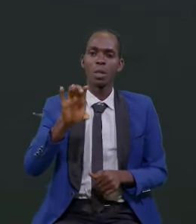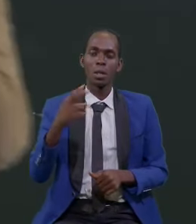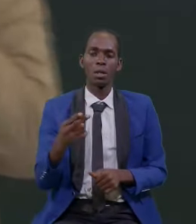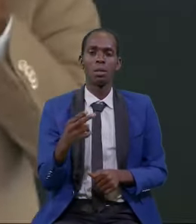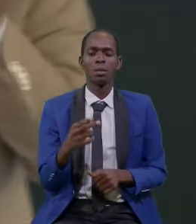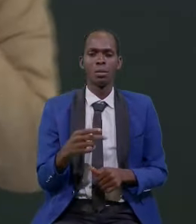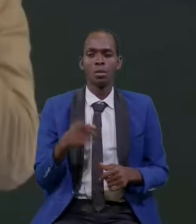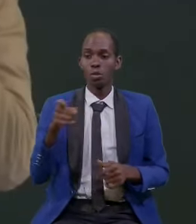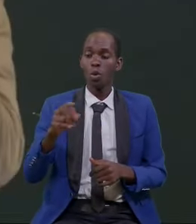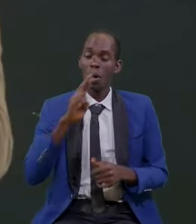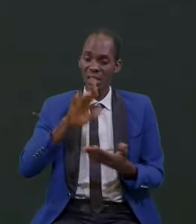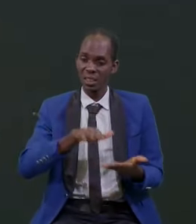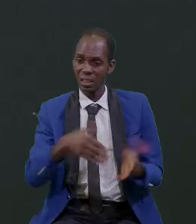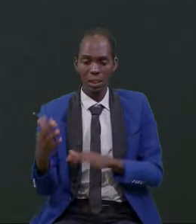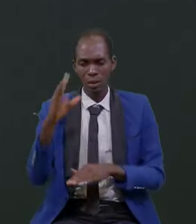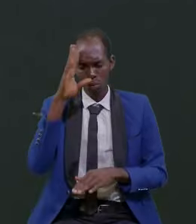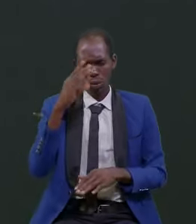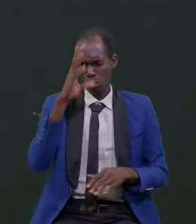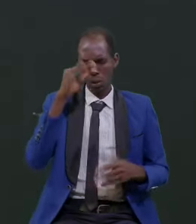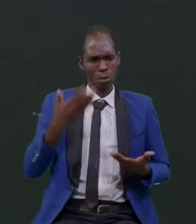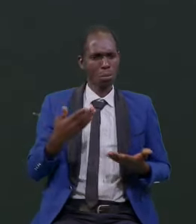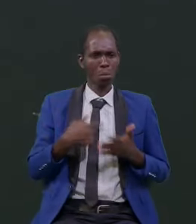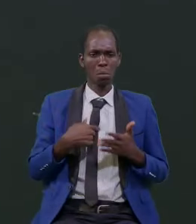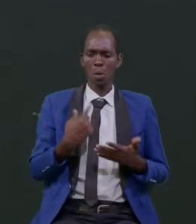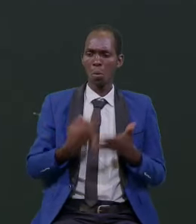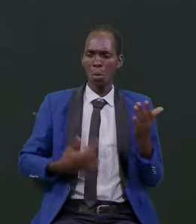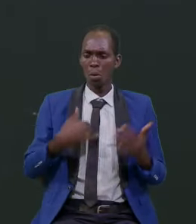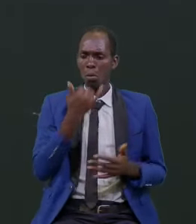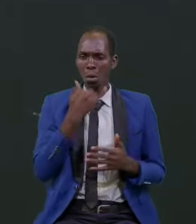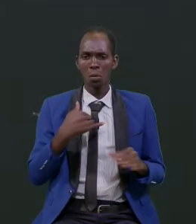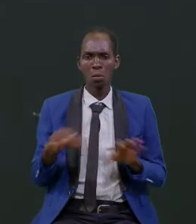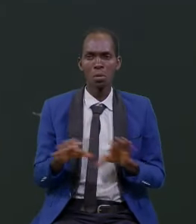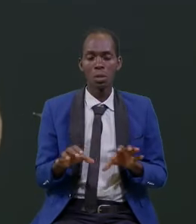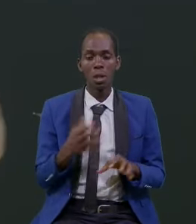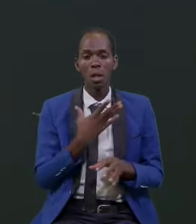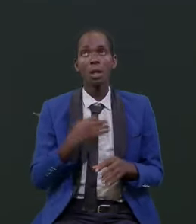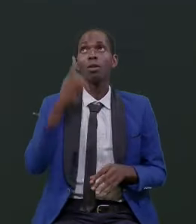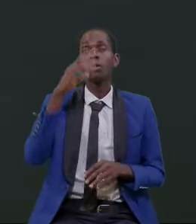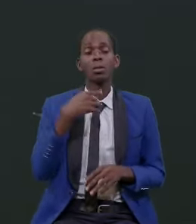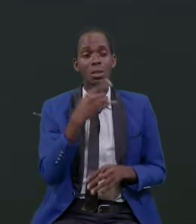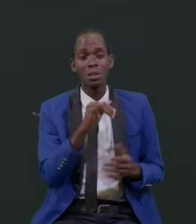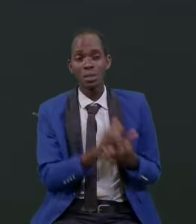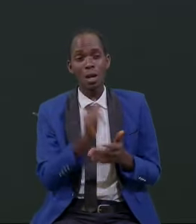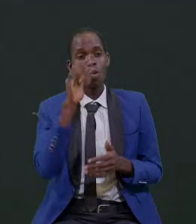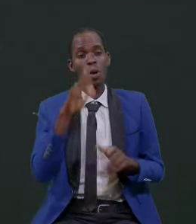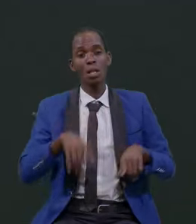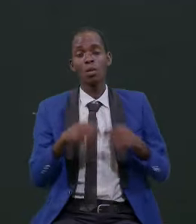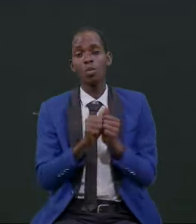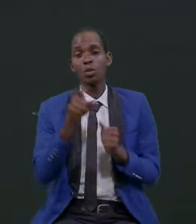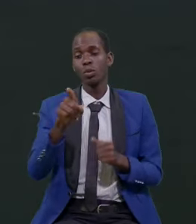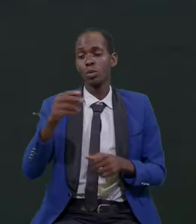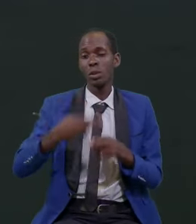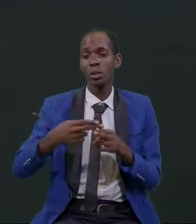That woman, what you, Sarah, is somebody else's wife. Didn't I do this in